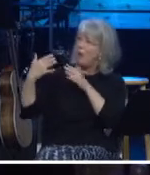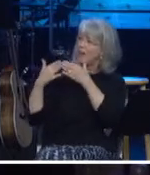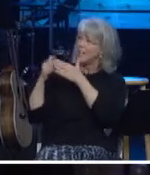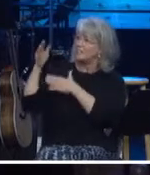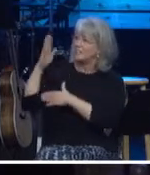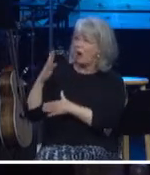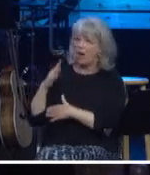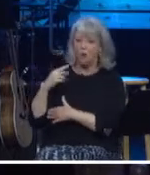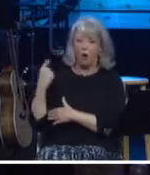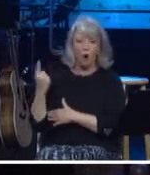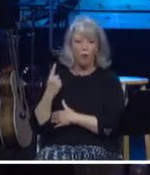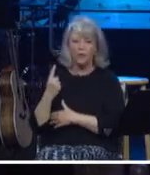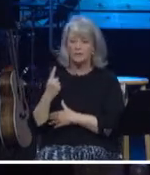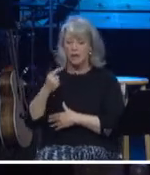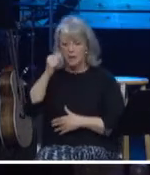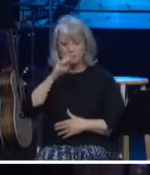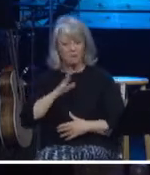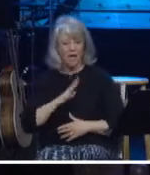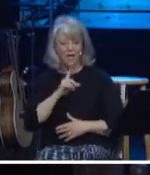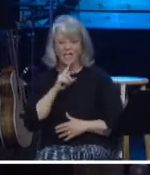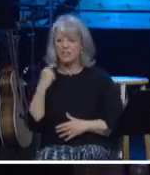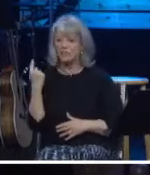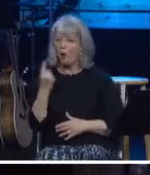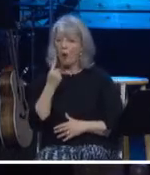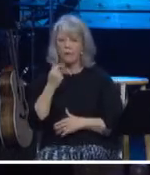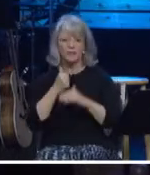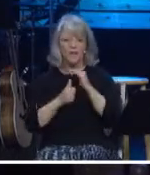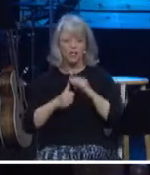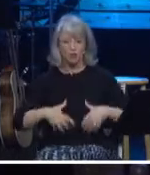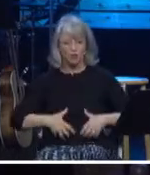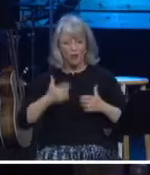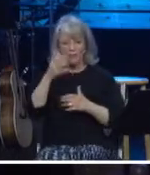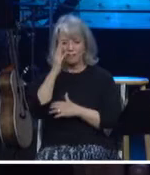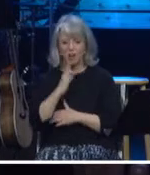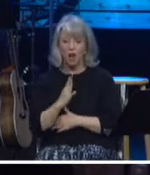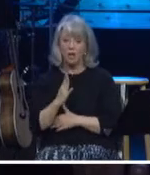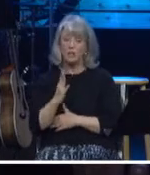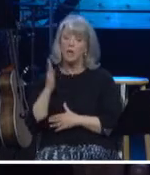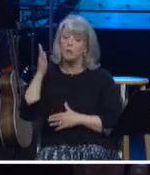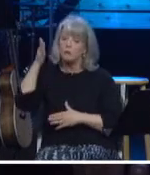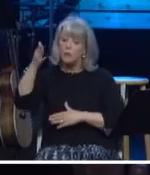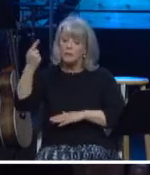Mankind is under God's wrath. That wrath will one day fall.